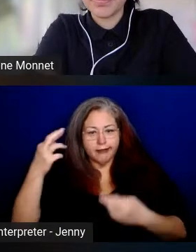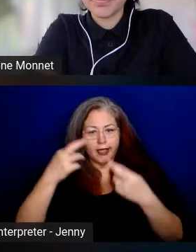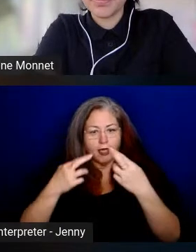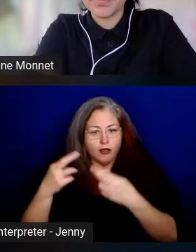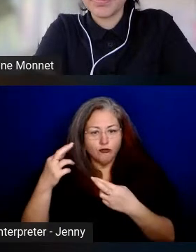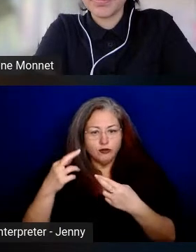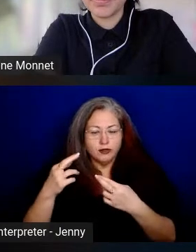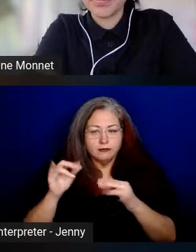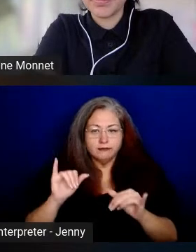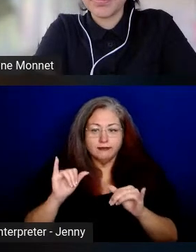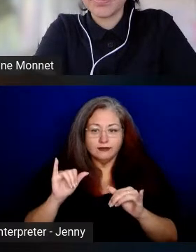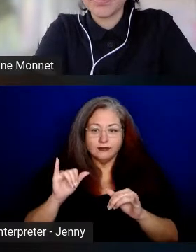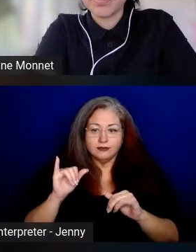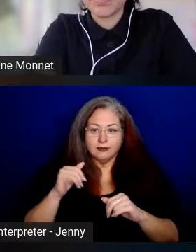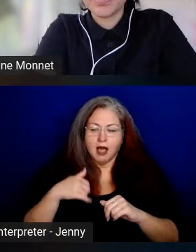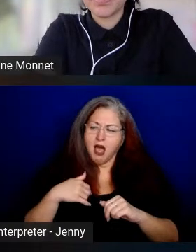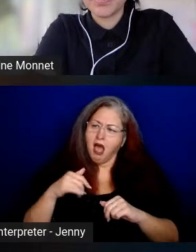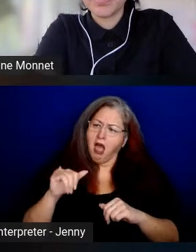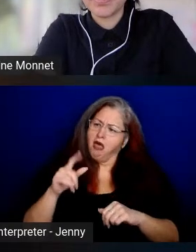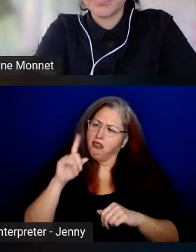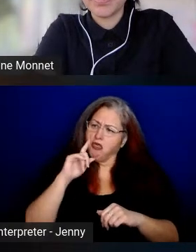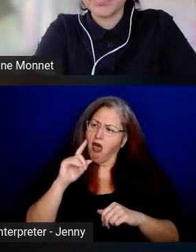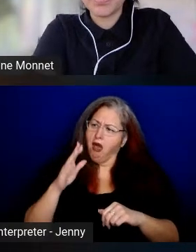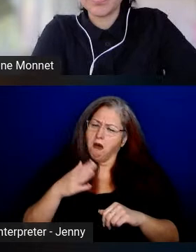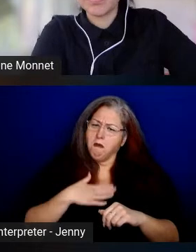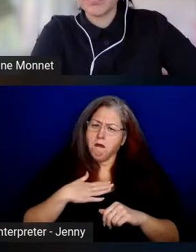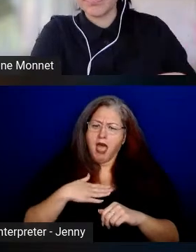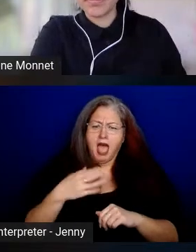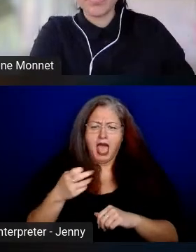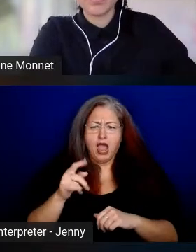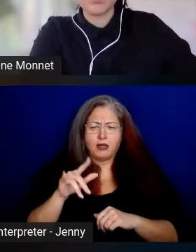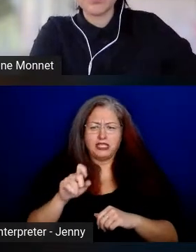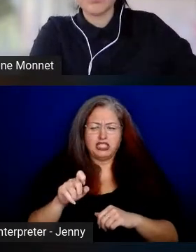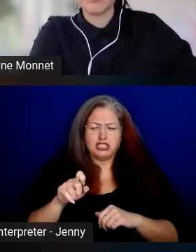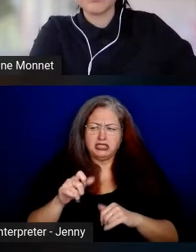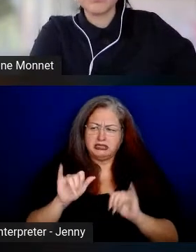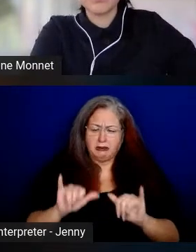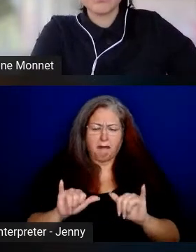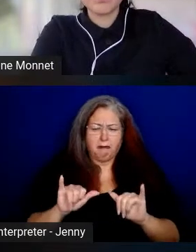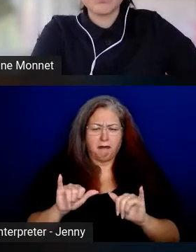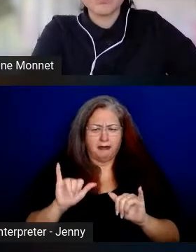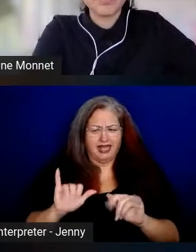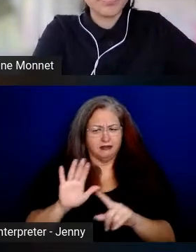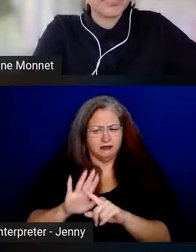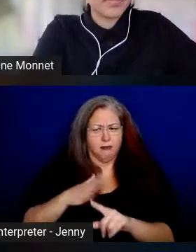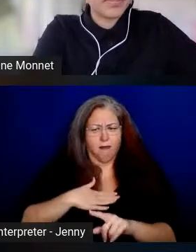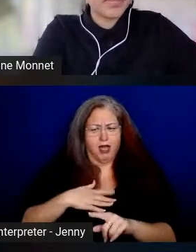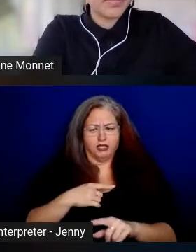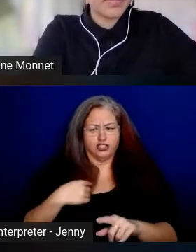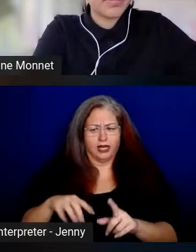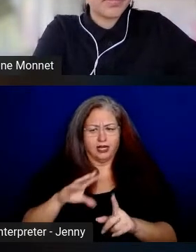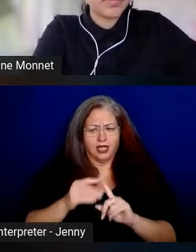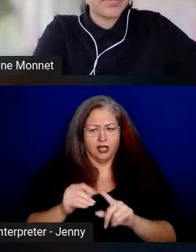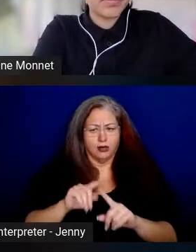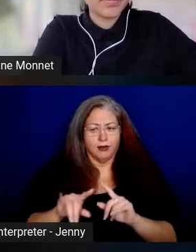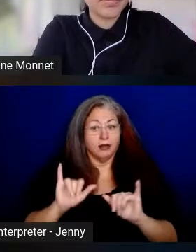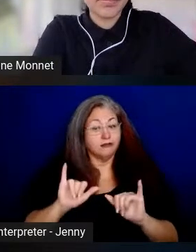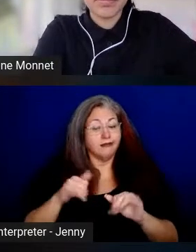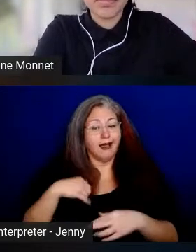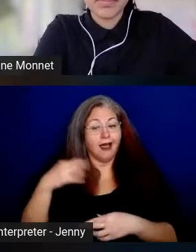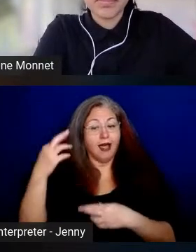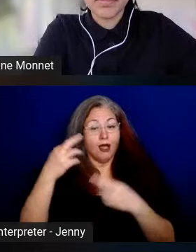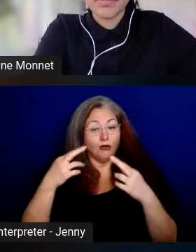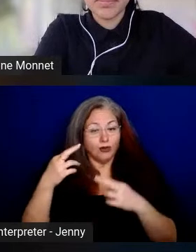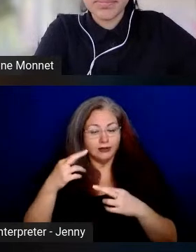I hadn't lost my heritage, which is my Chinese culture, I actually have lost the